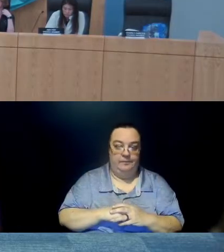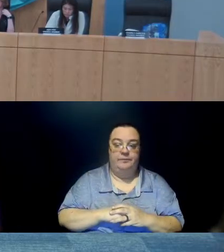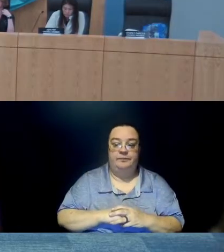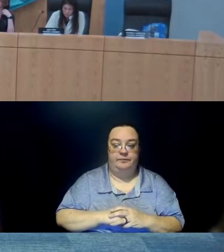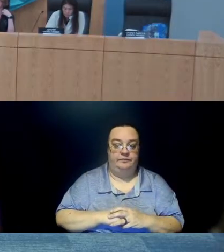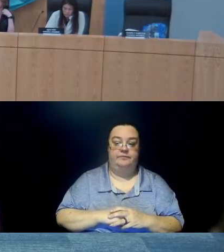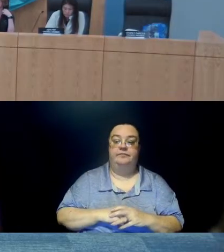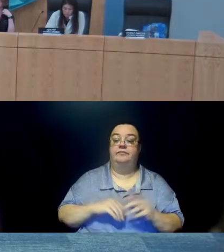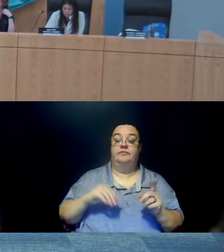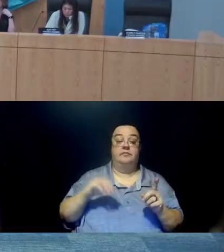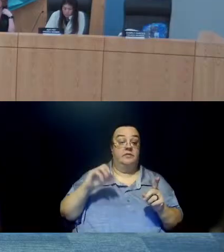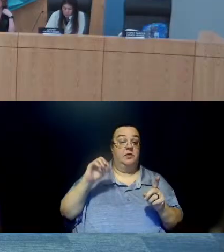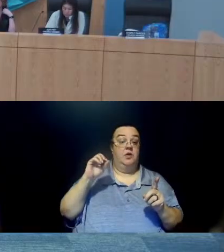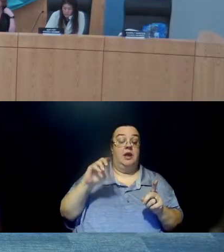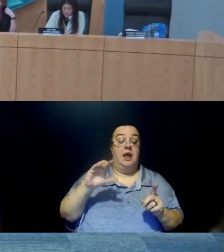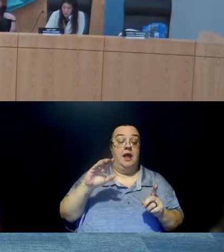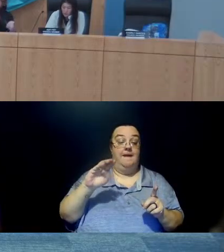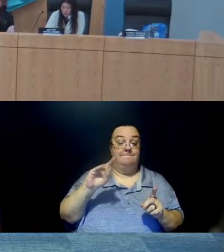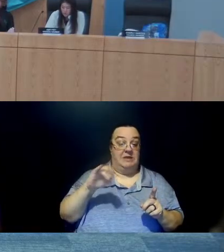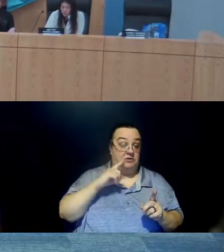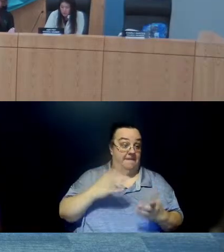Okay, is there a motion to adjourn?